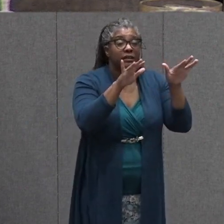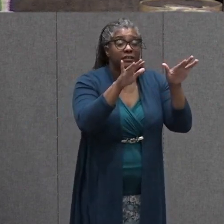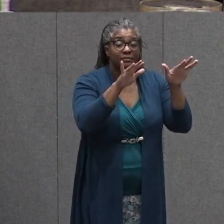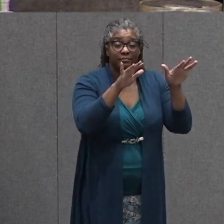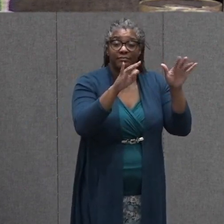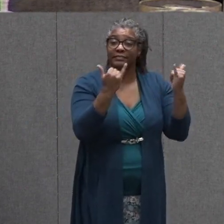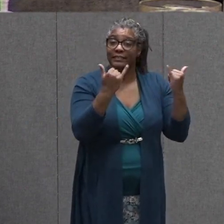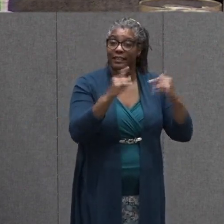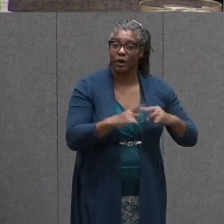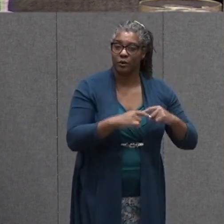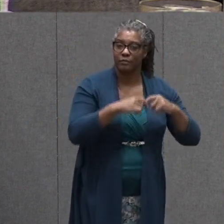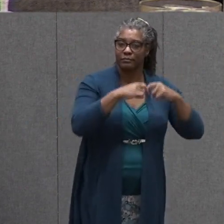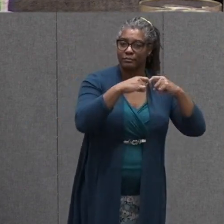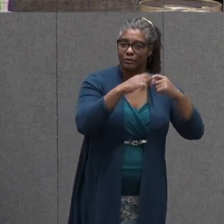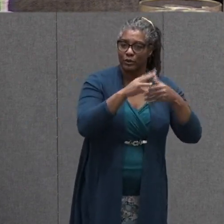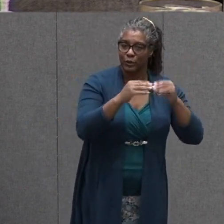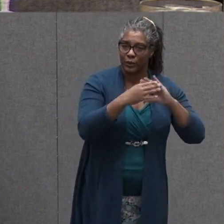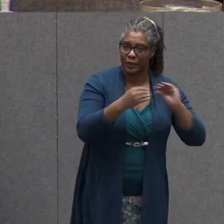min.